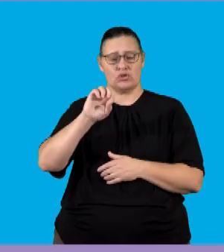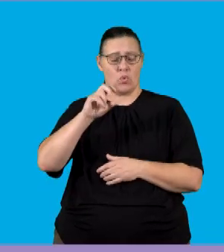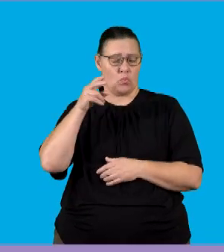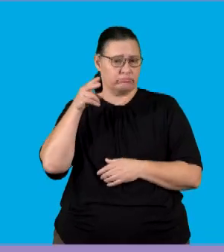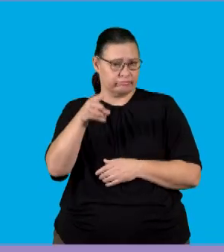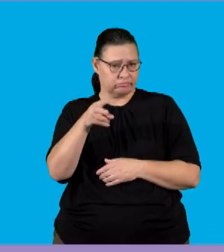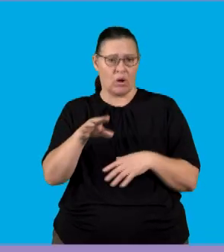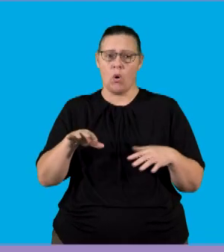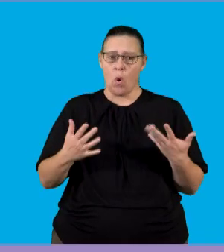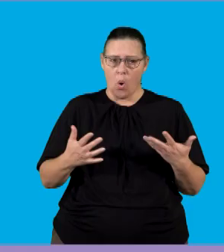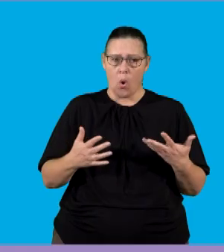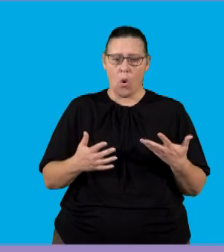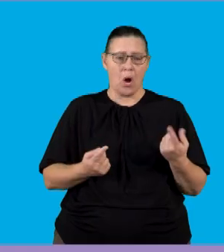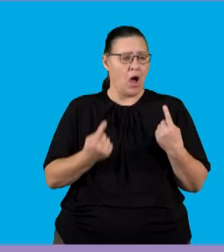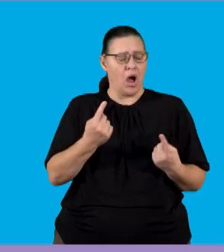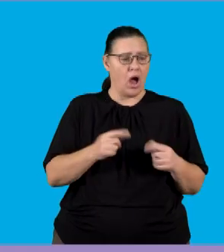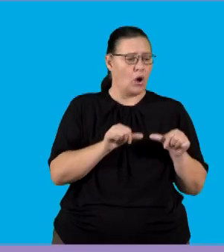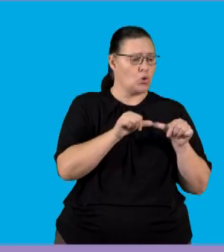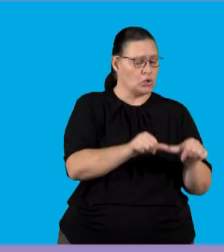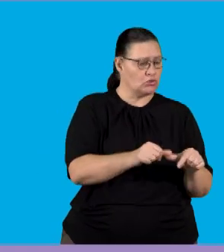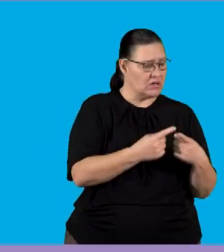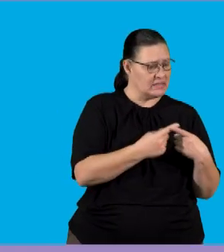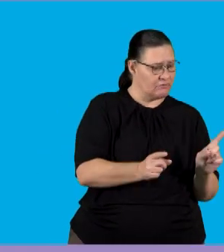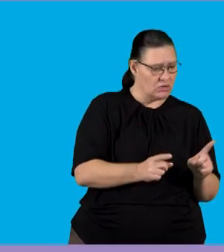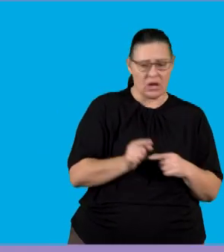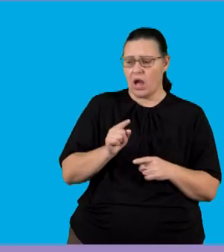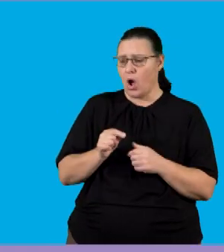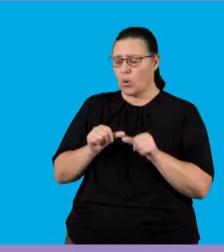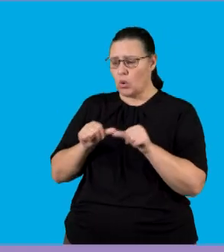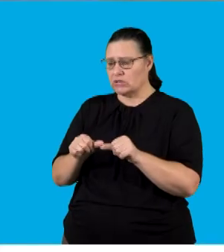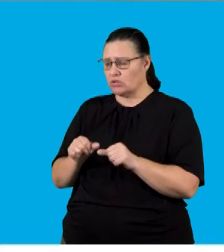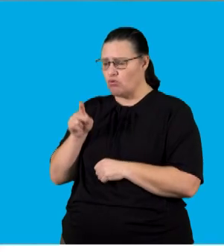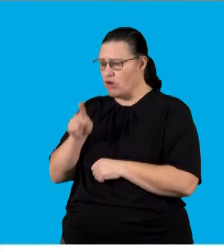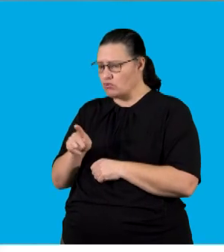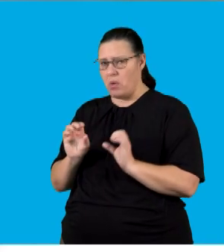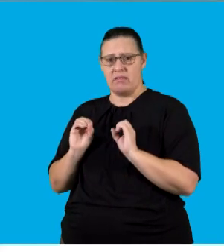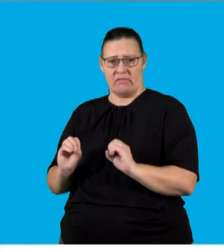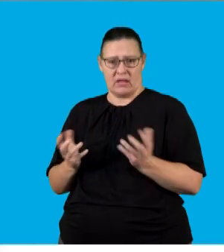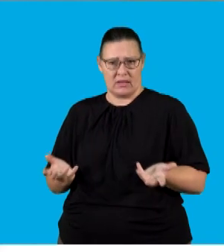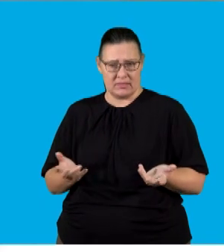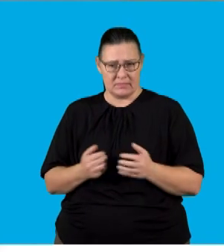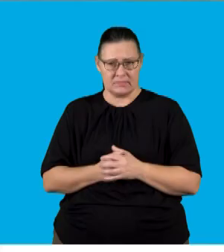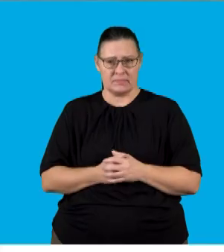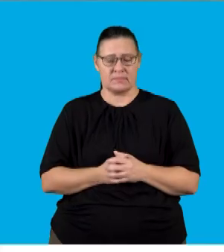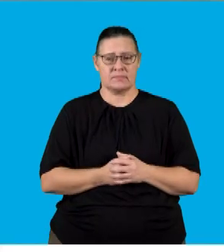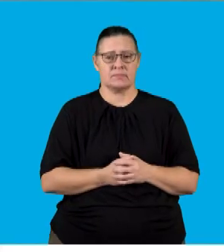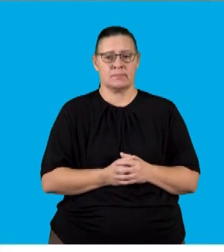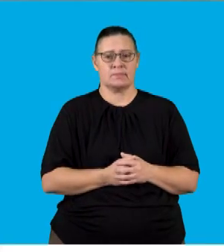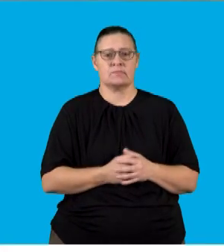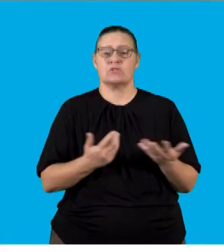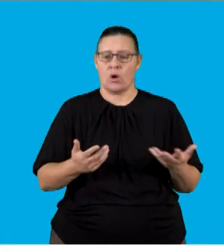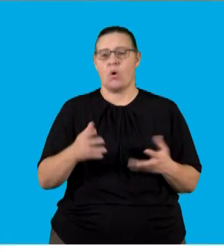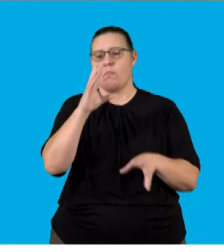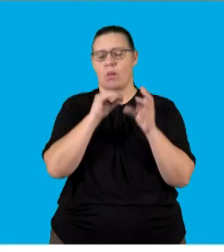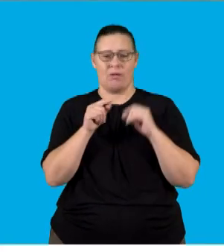a constant difference nor a constant ratio. So that's what we are going to be looking for in our lesson